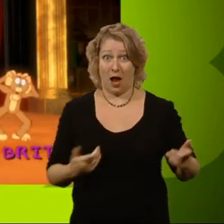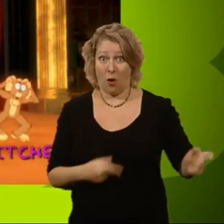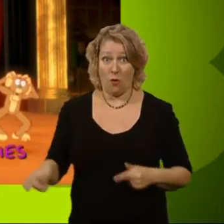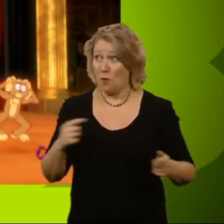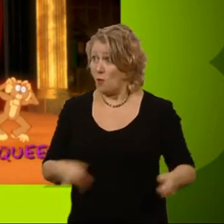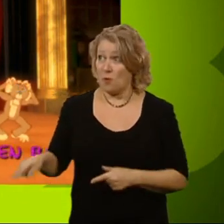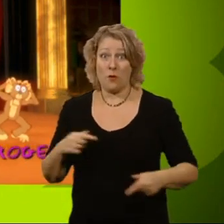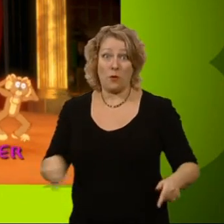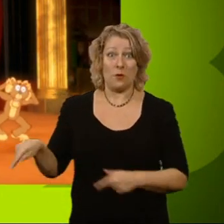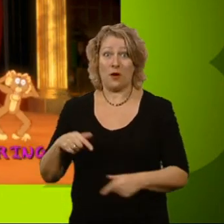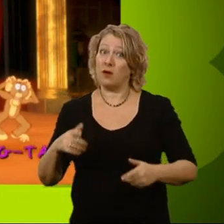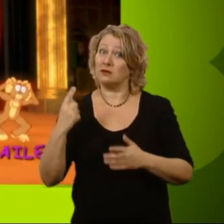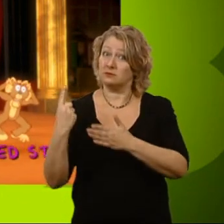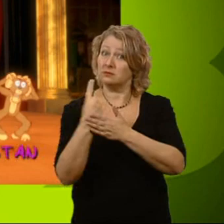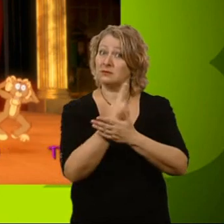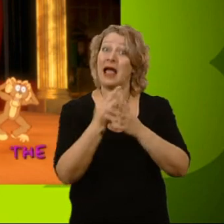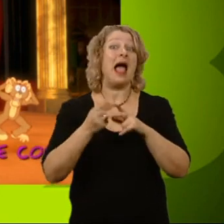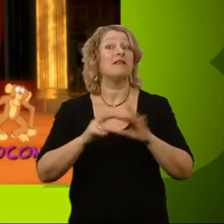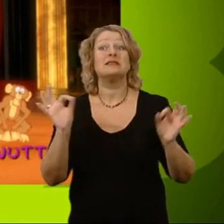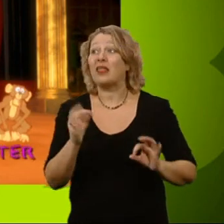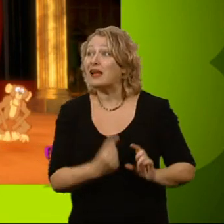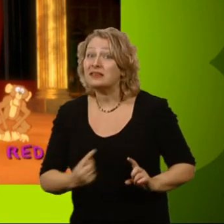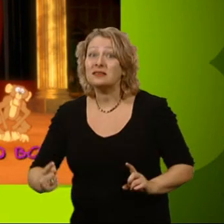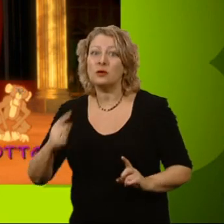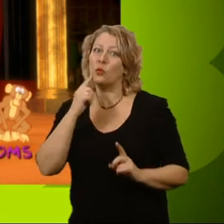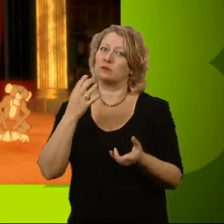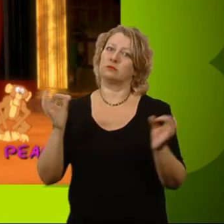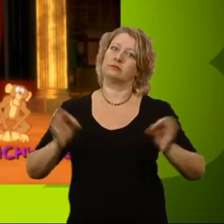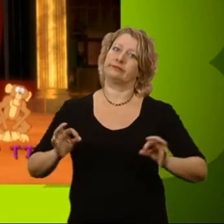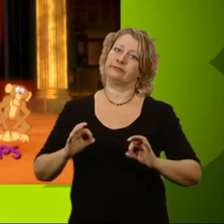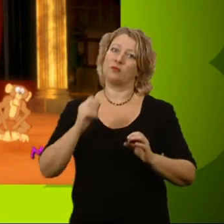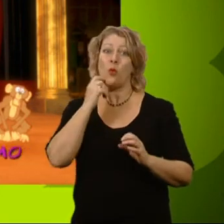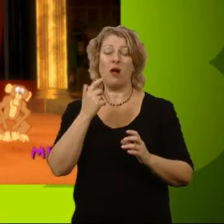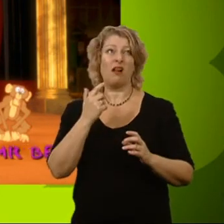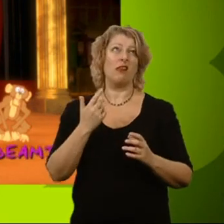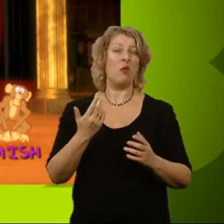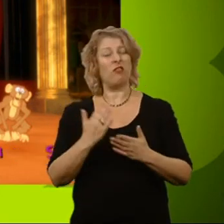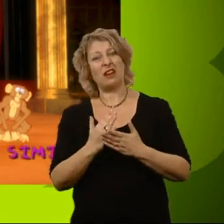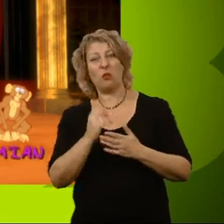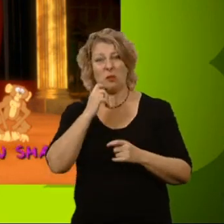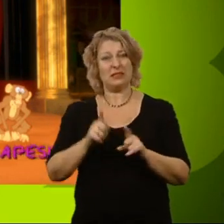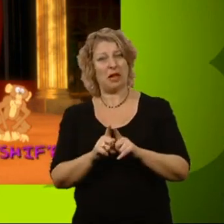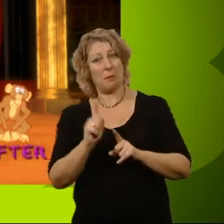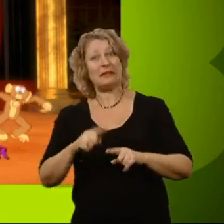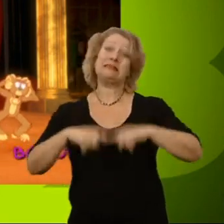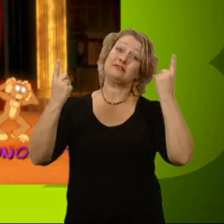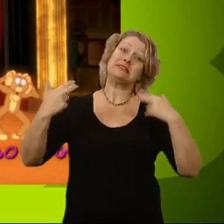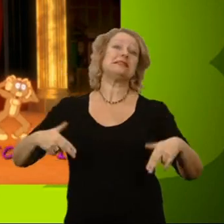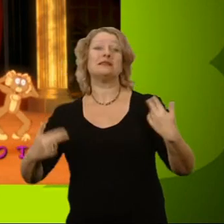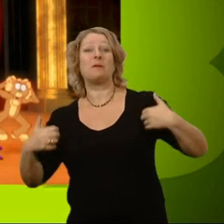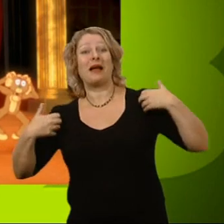say, without every single one of them, the show would be pretty much exactly the same, but with different dancing monkeys. So thanks, guys. Thanks,